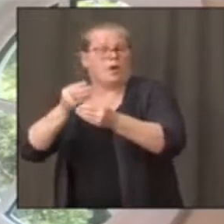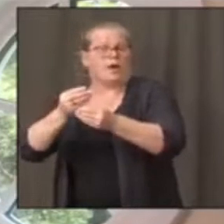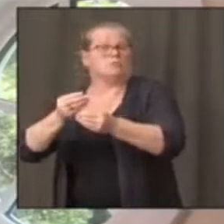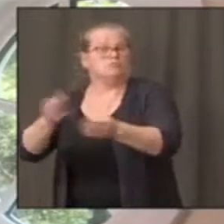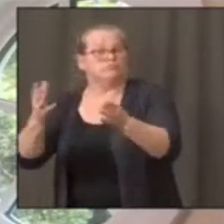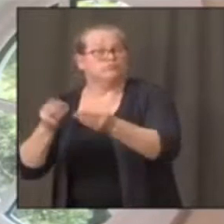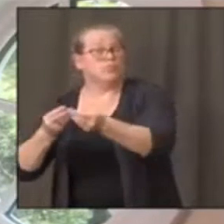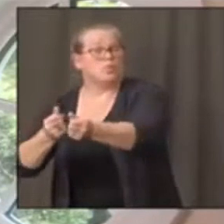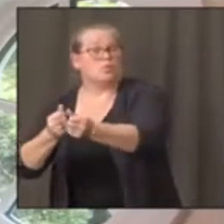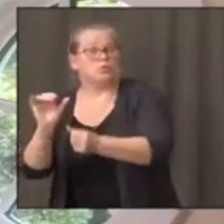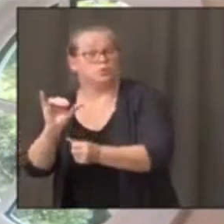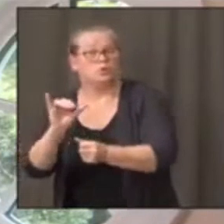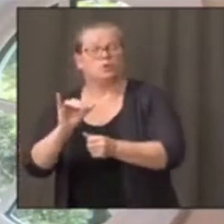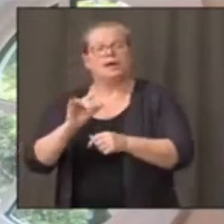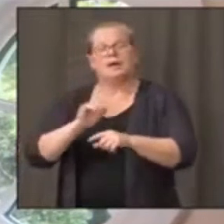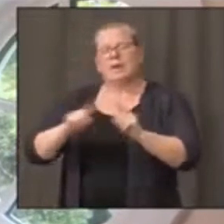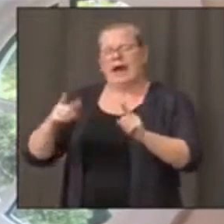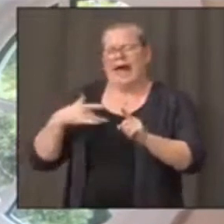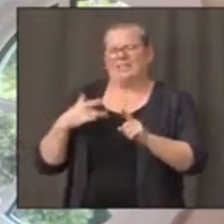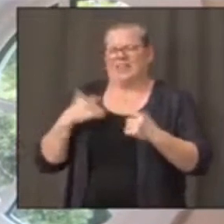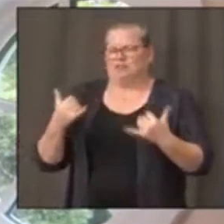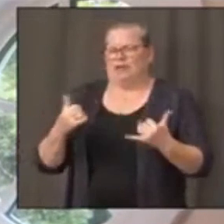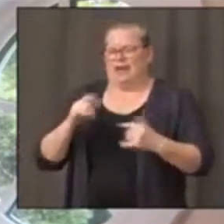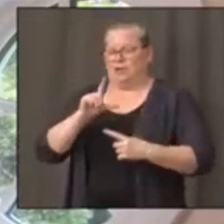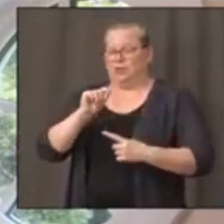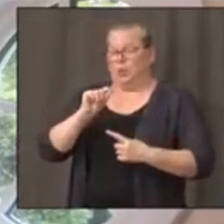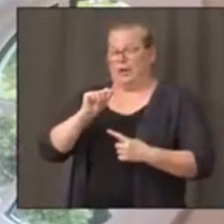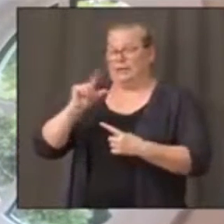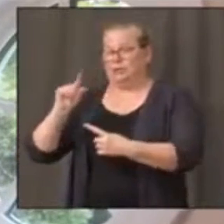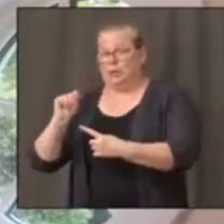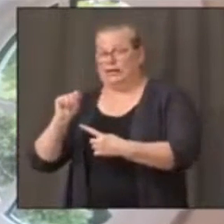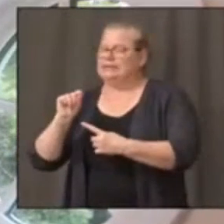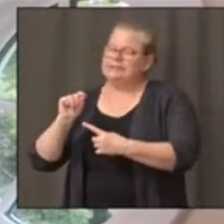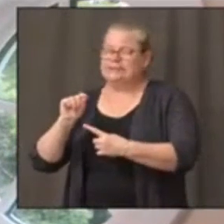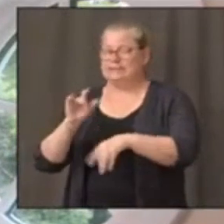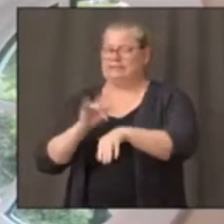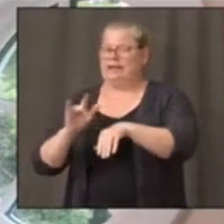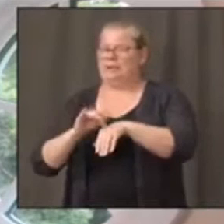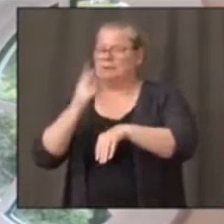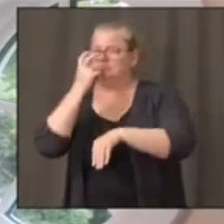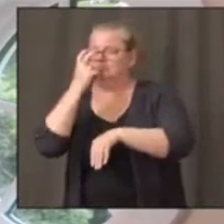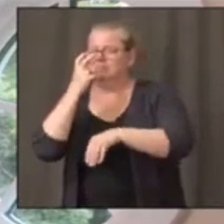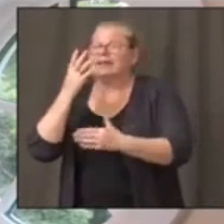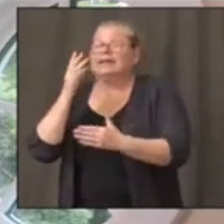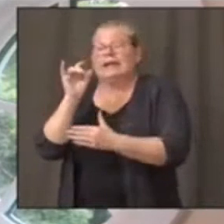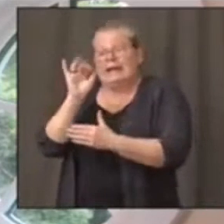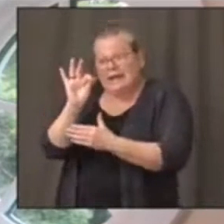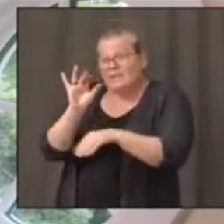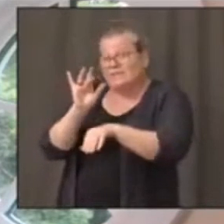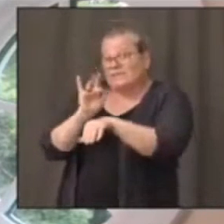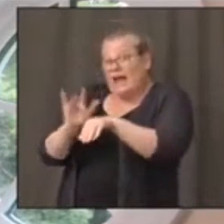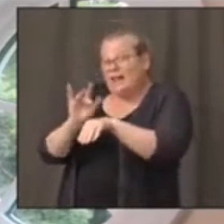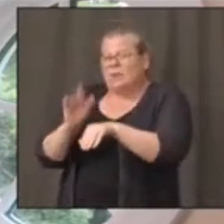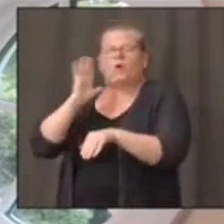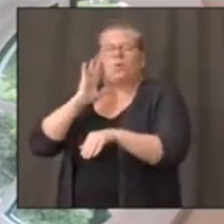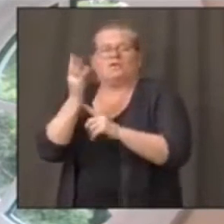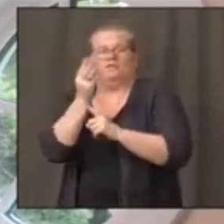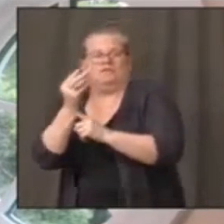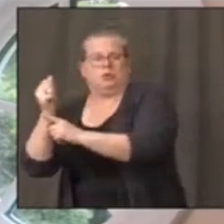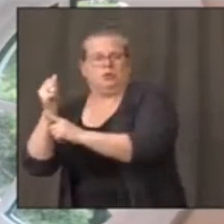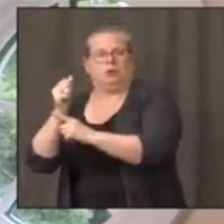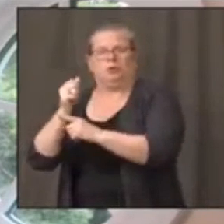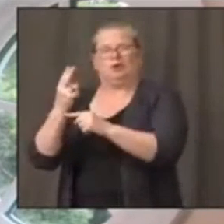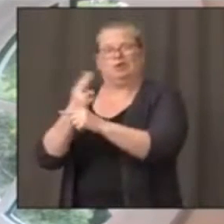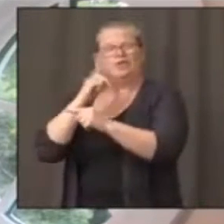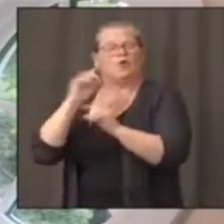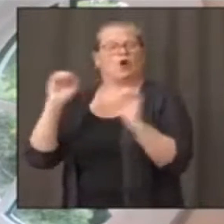have a vaccine available in 2020. If it is available, it's going to be available for limited use under an emergency use authorization, probably. That would be